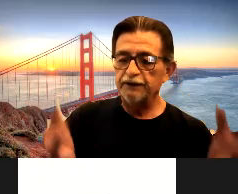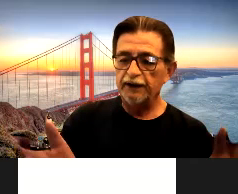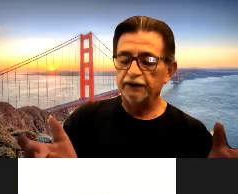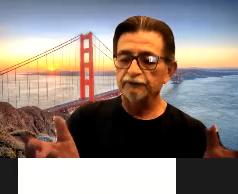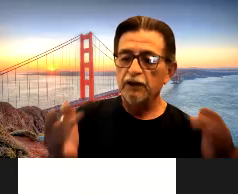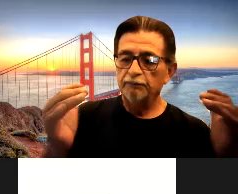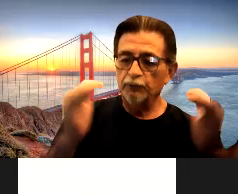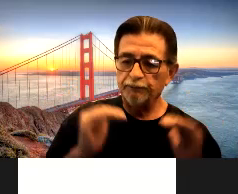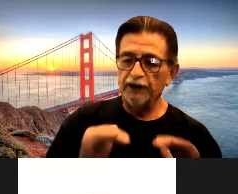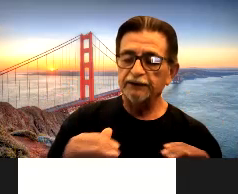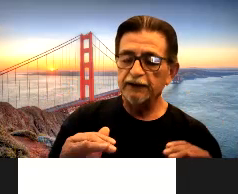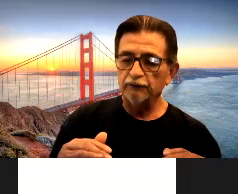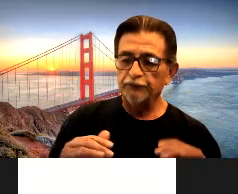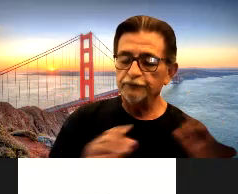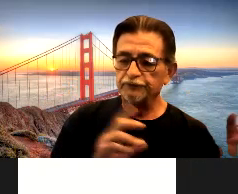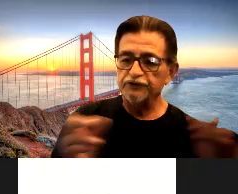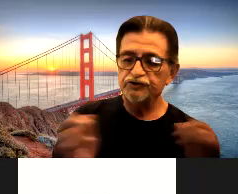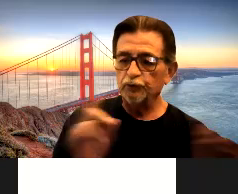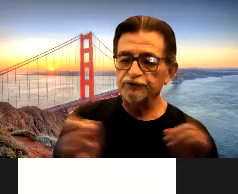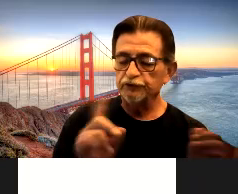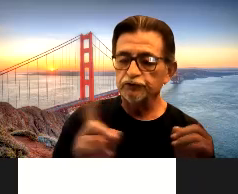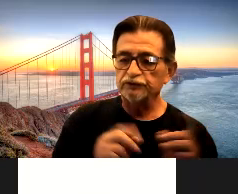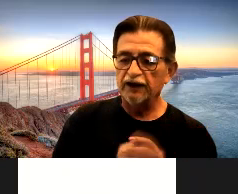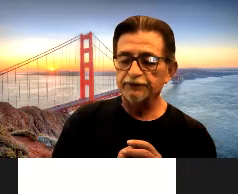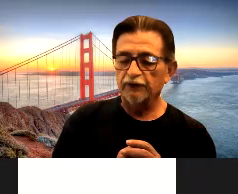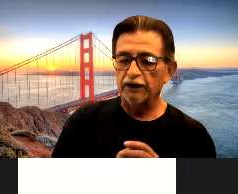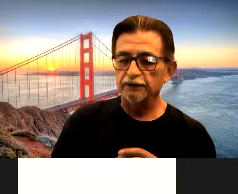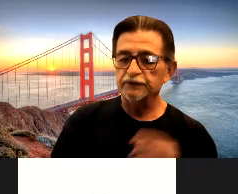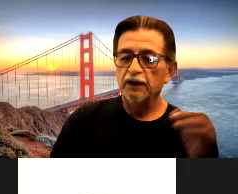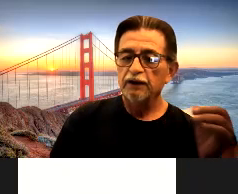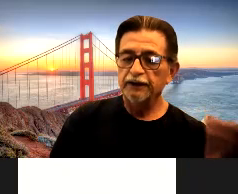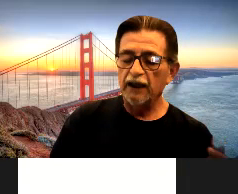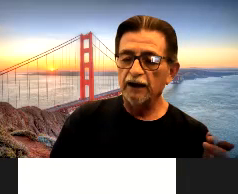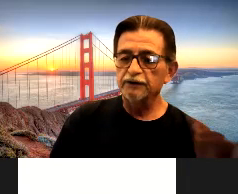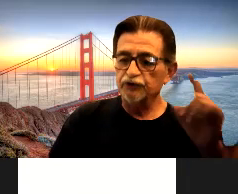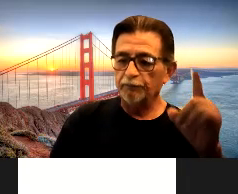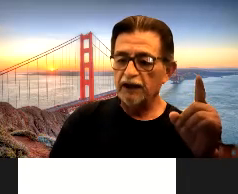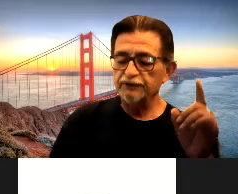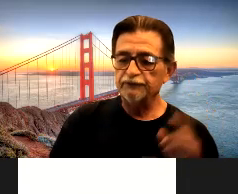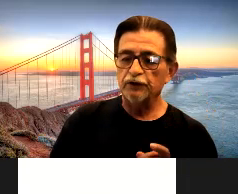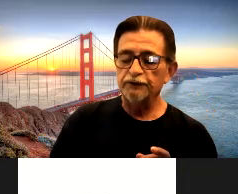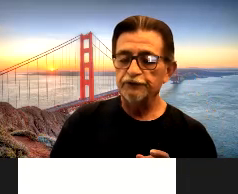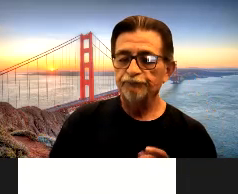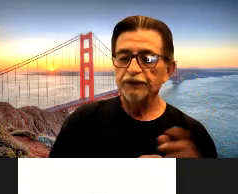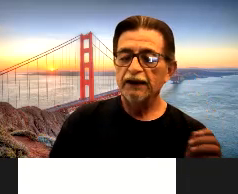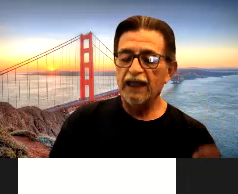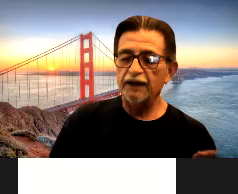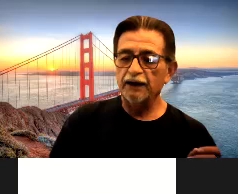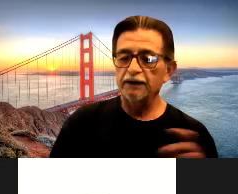and the negative, but we break it down further to distinguish the two types of ions. Cations are positive